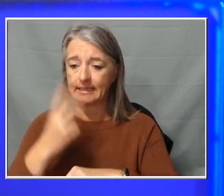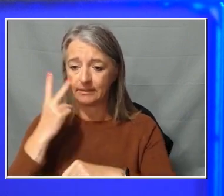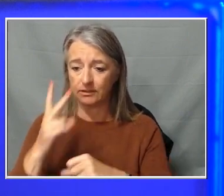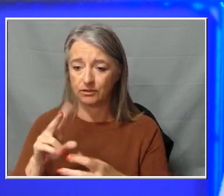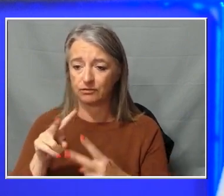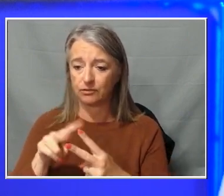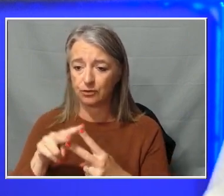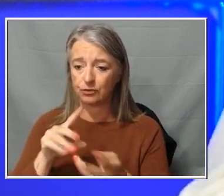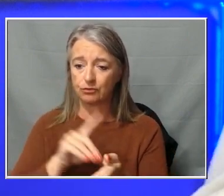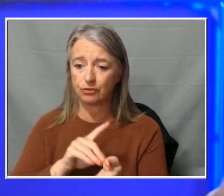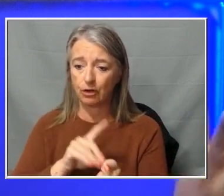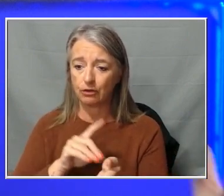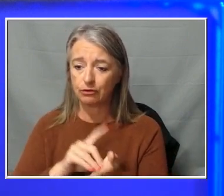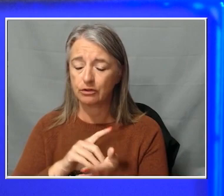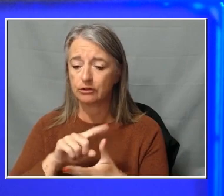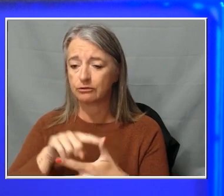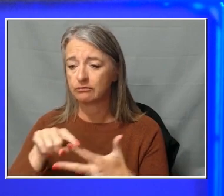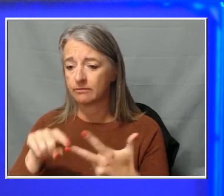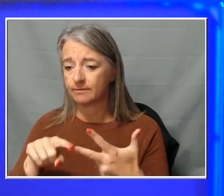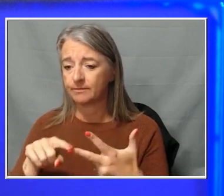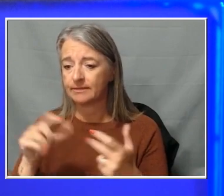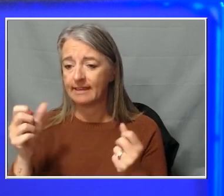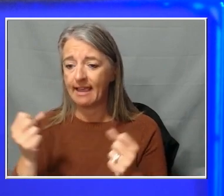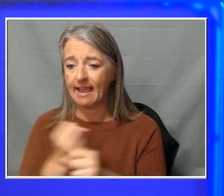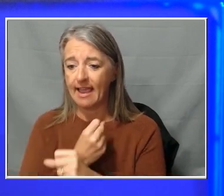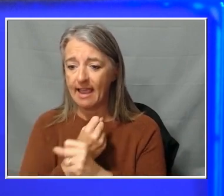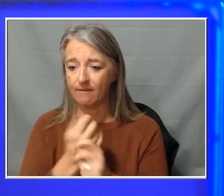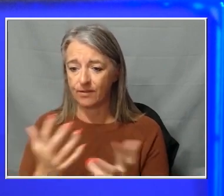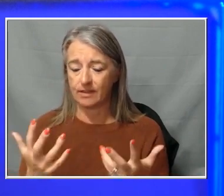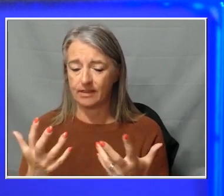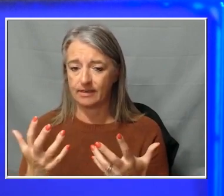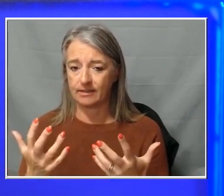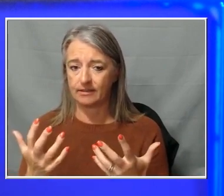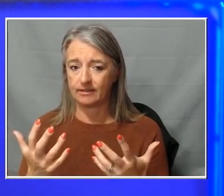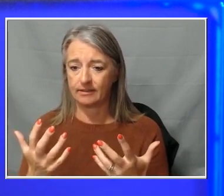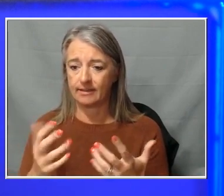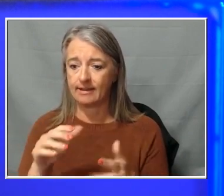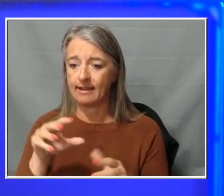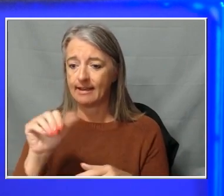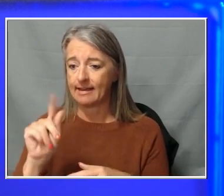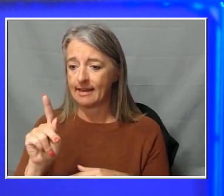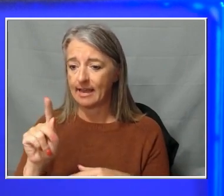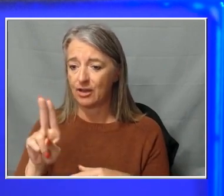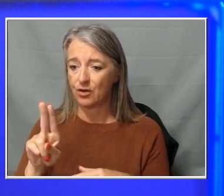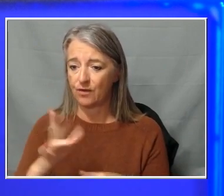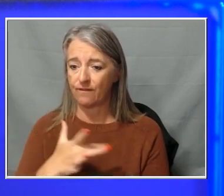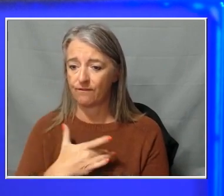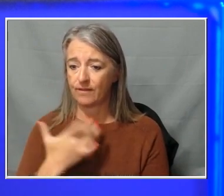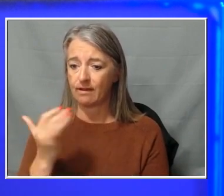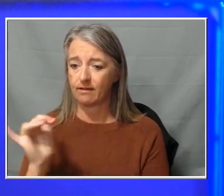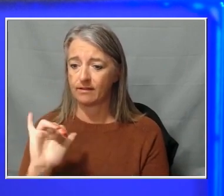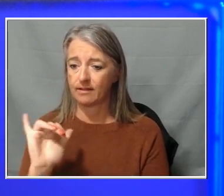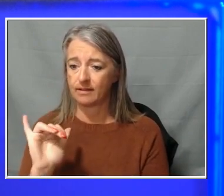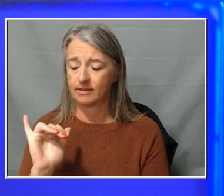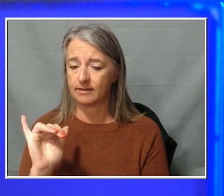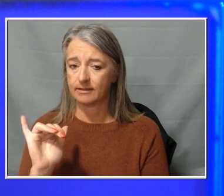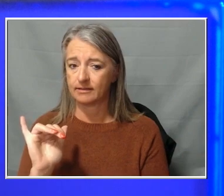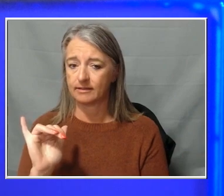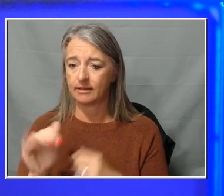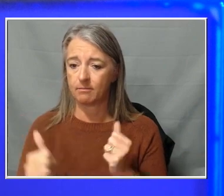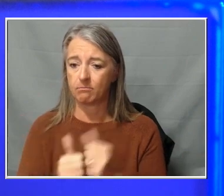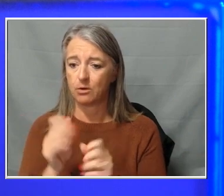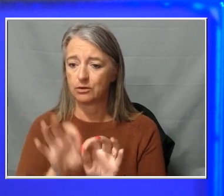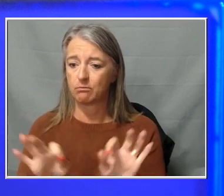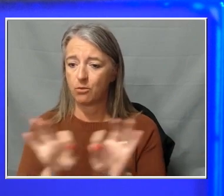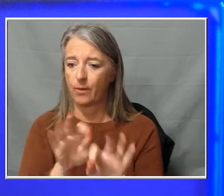Whitaker to even Dr. Jamou, everything at KU has felt like I was the most important